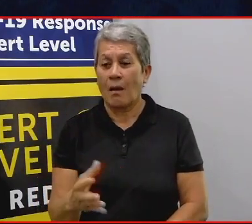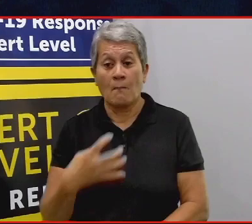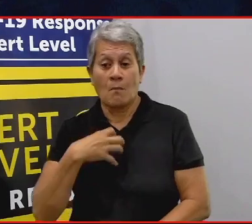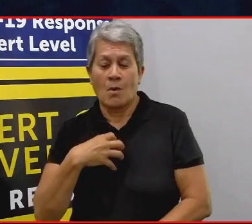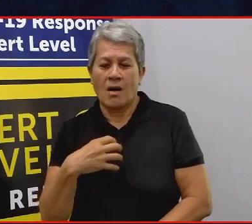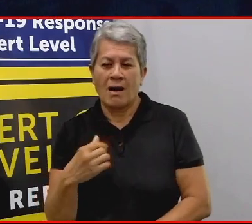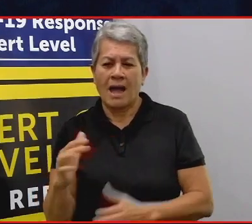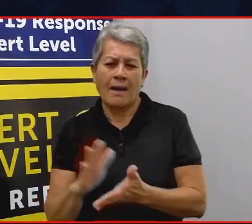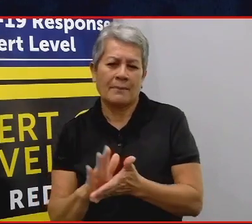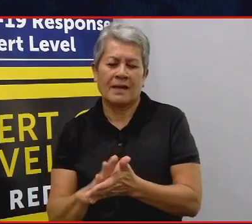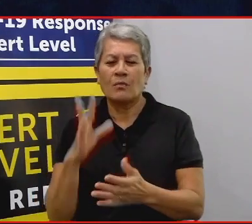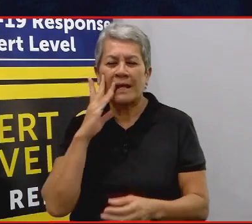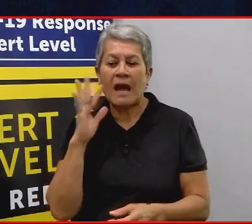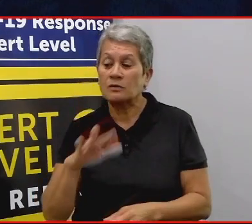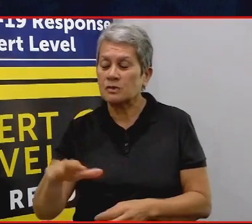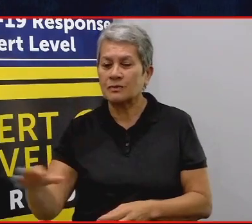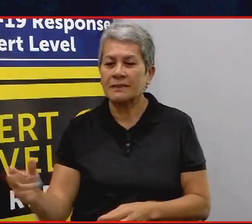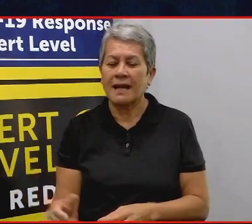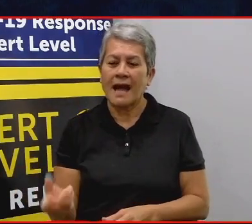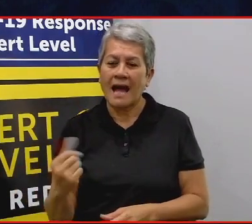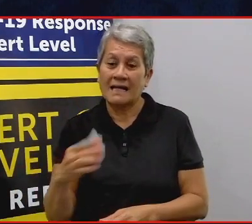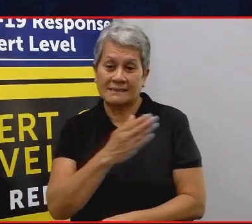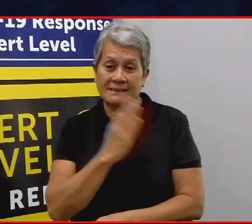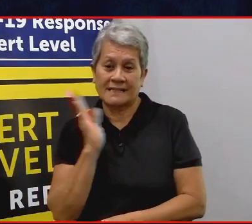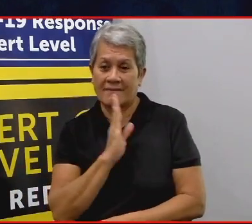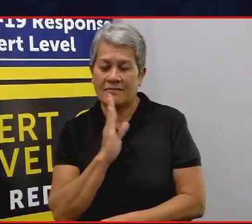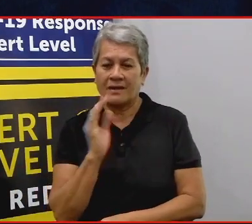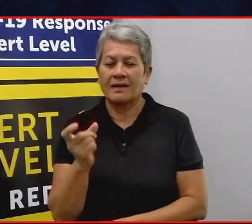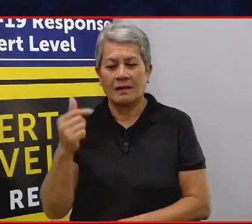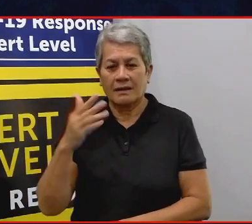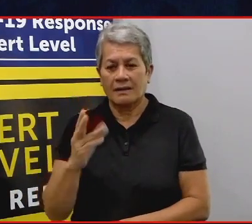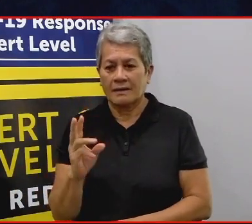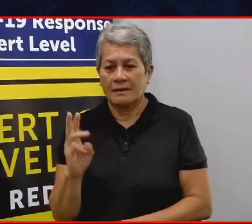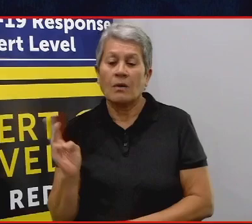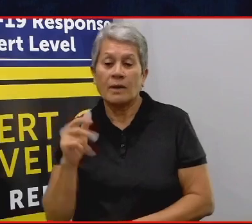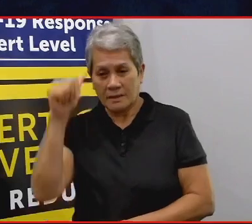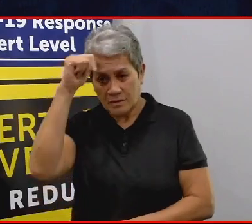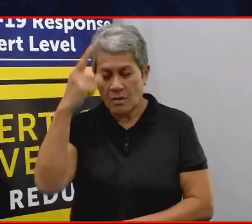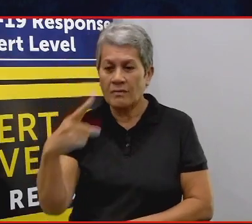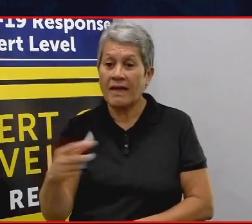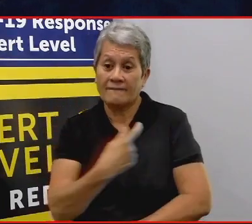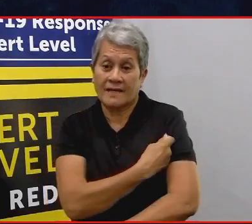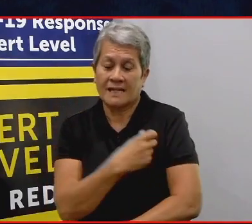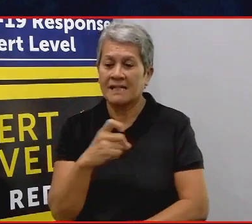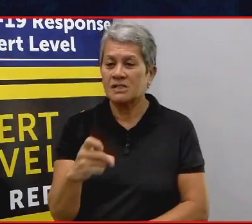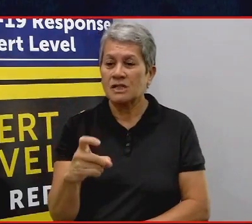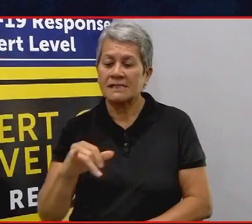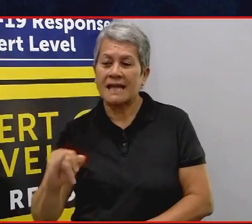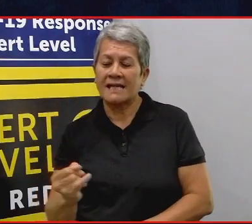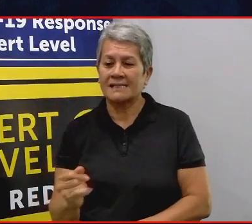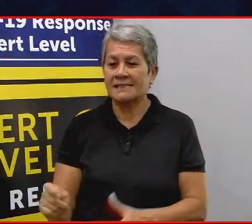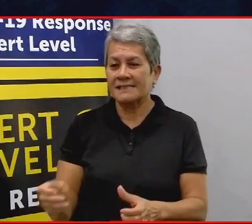children are also safe. We know the vaccine is just as safe for younger people and that it is more